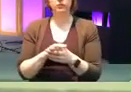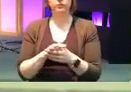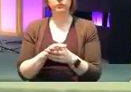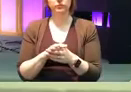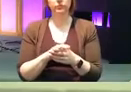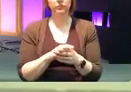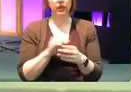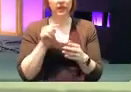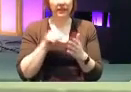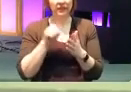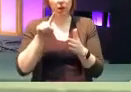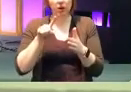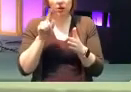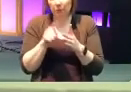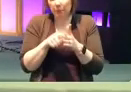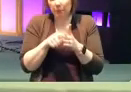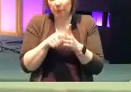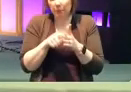pains.